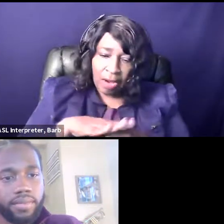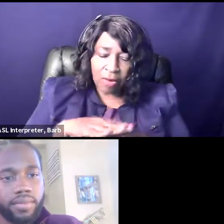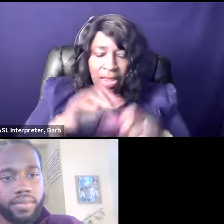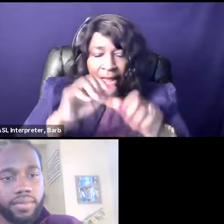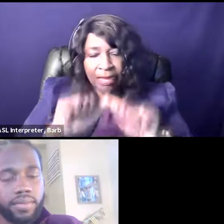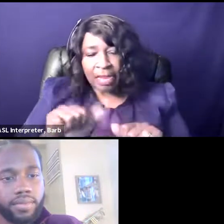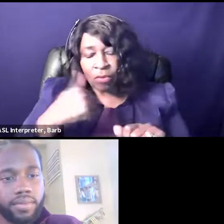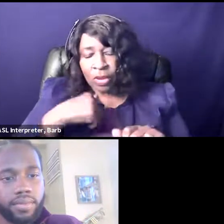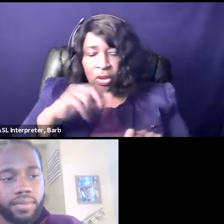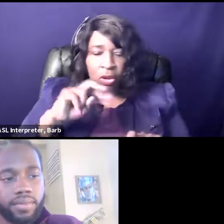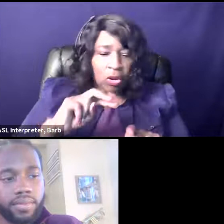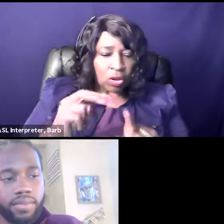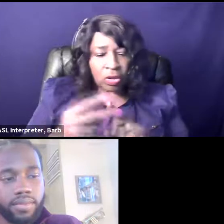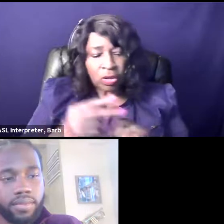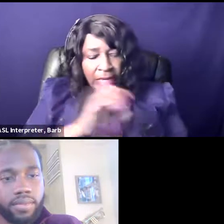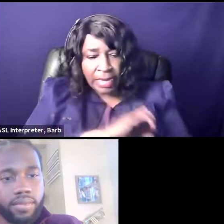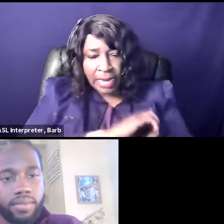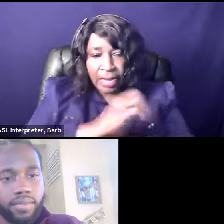at energy